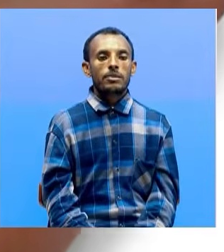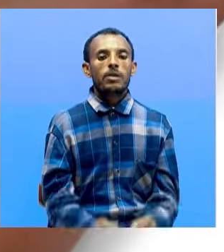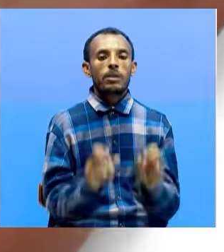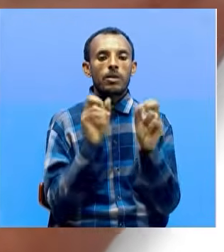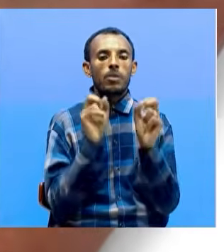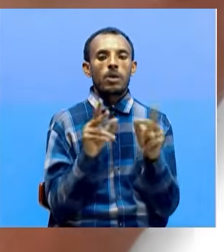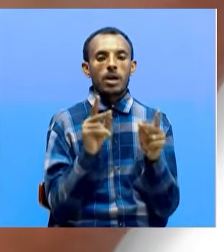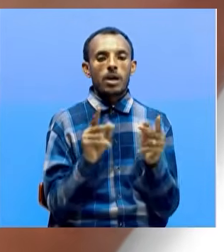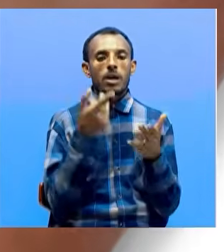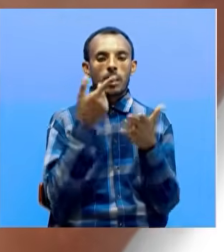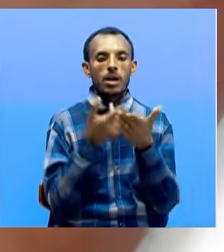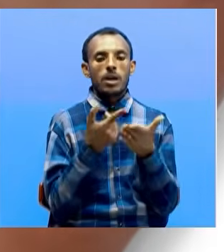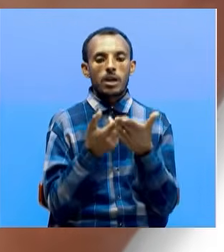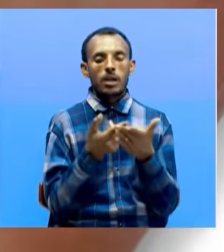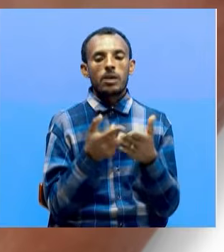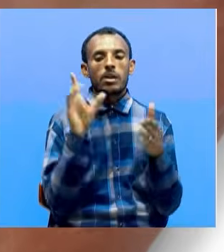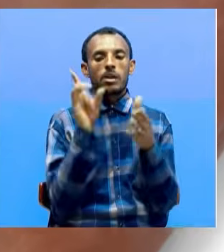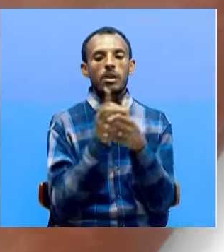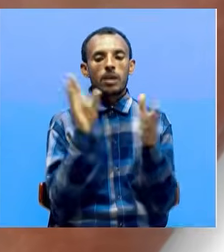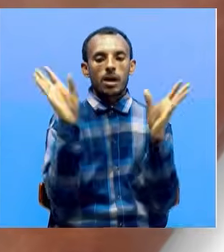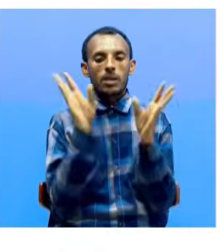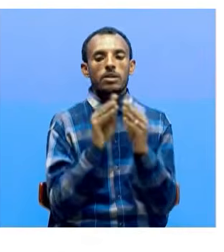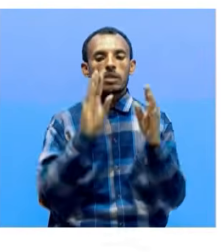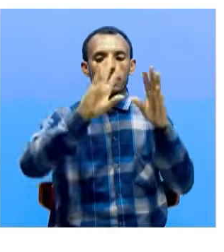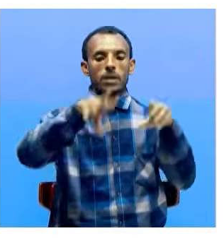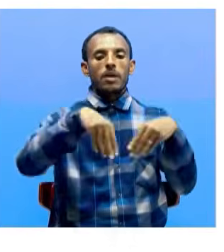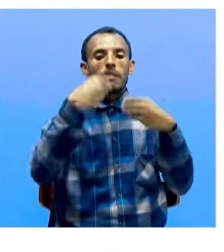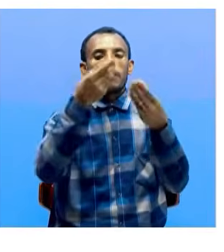Okay, here the data set is given to be as